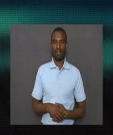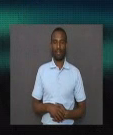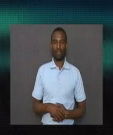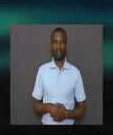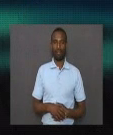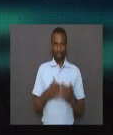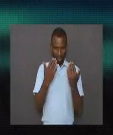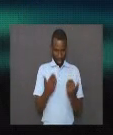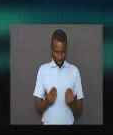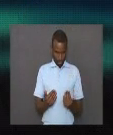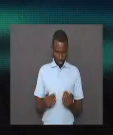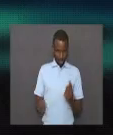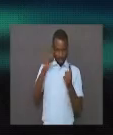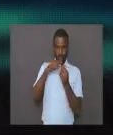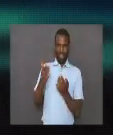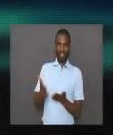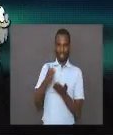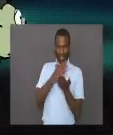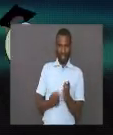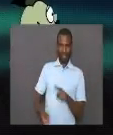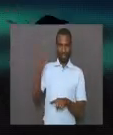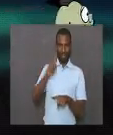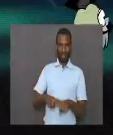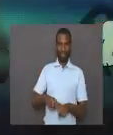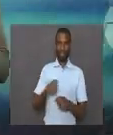Let's get back to our lesson.